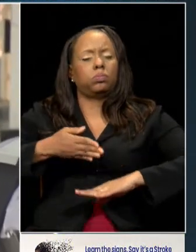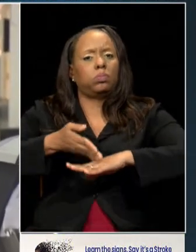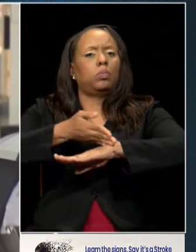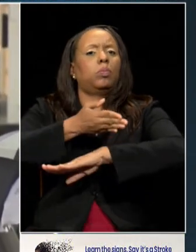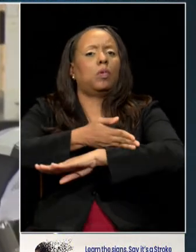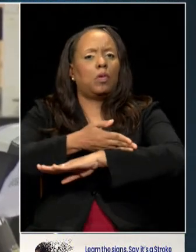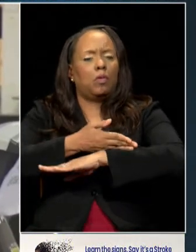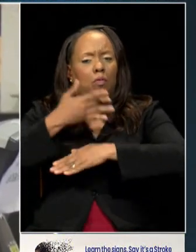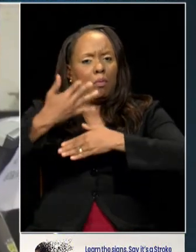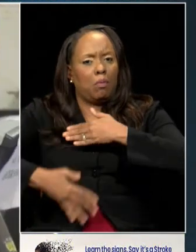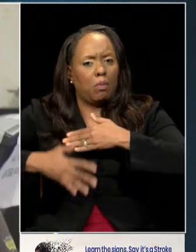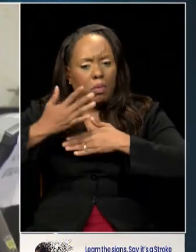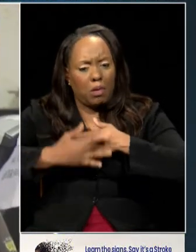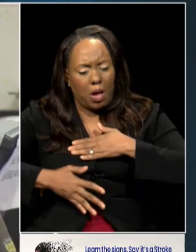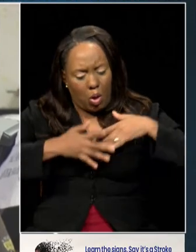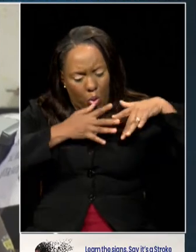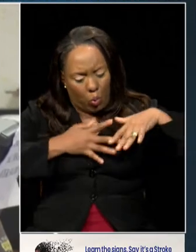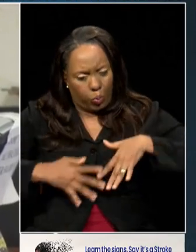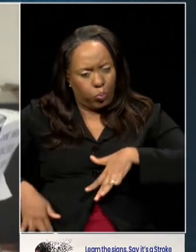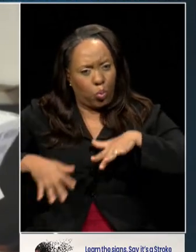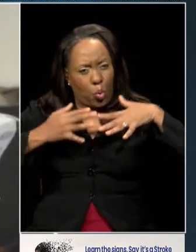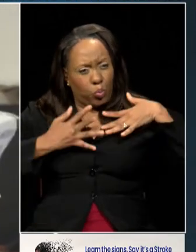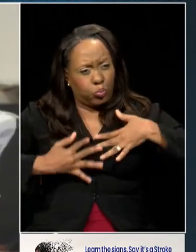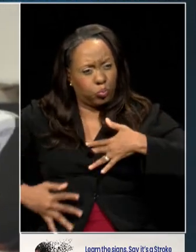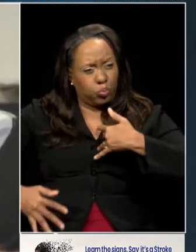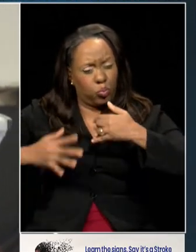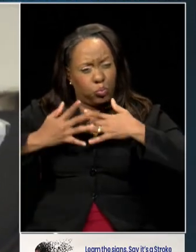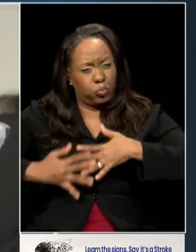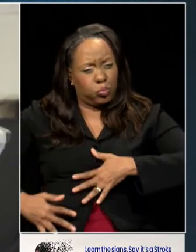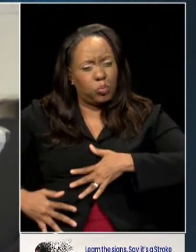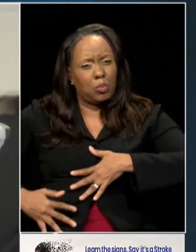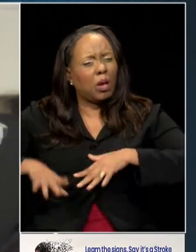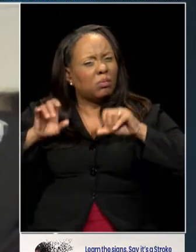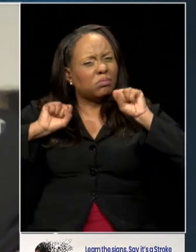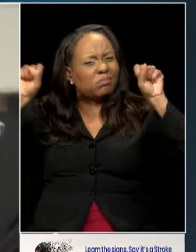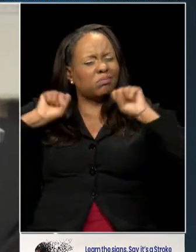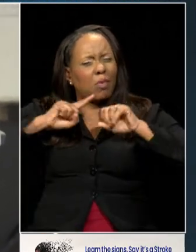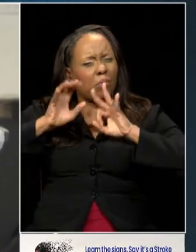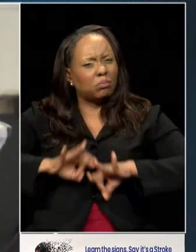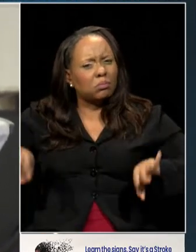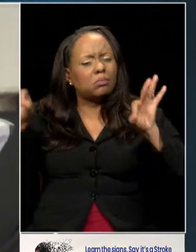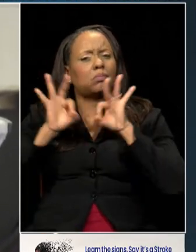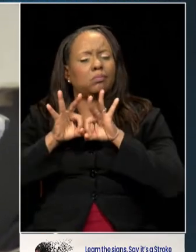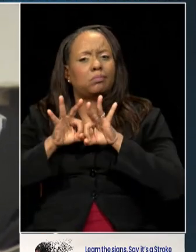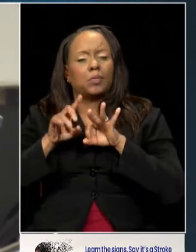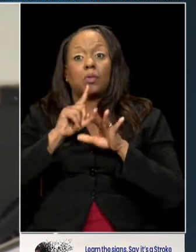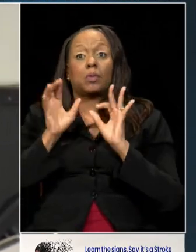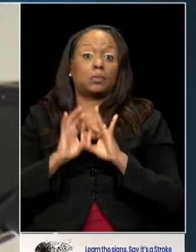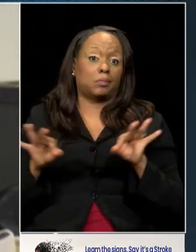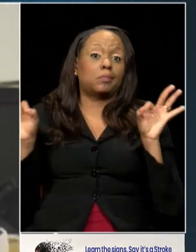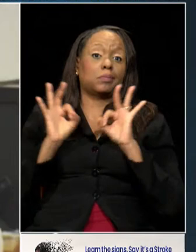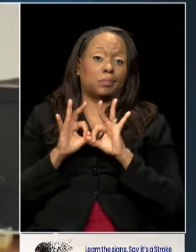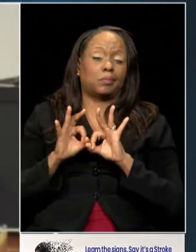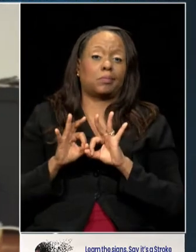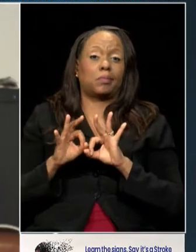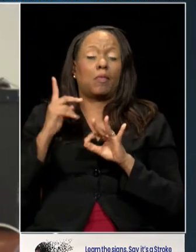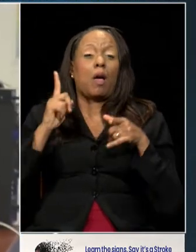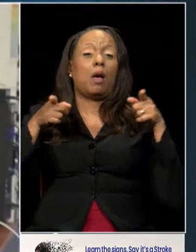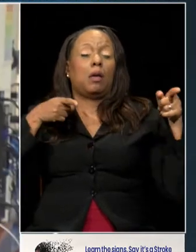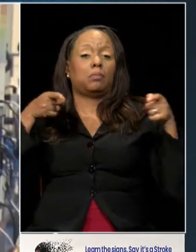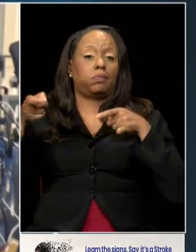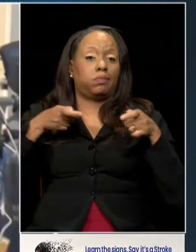muscle downstream of where the blockage is. So our exercise is actually crucial to the management